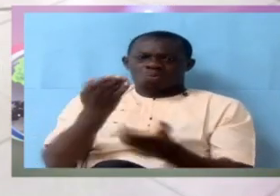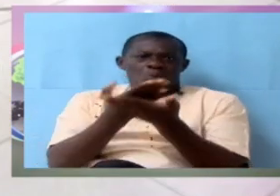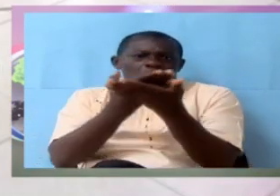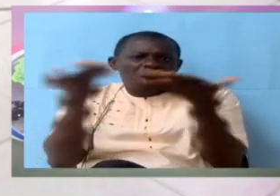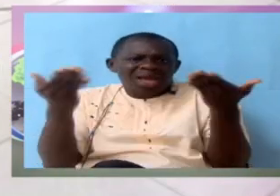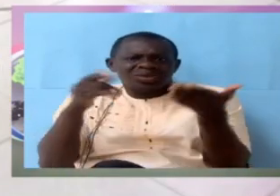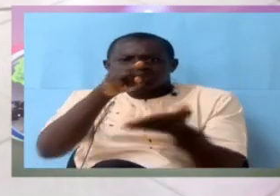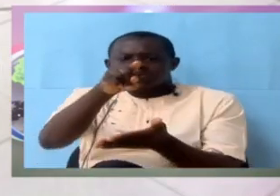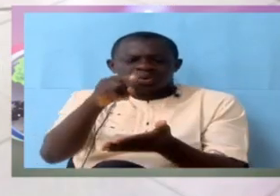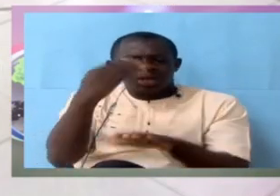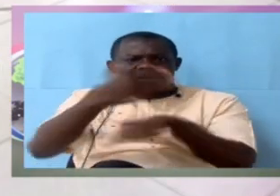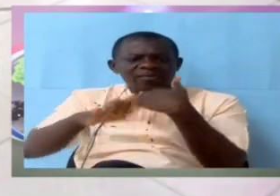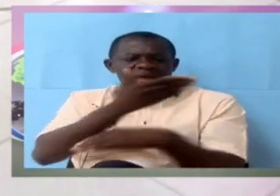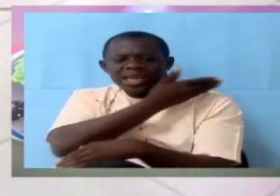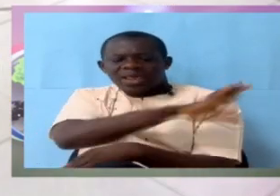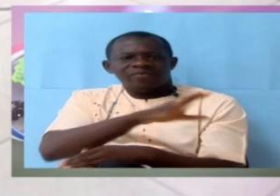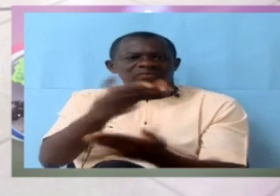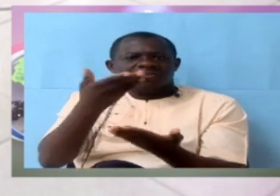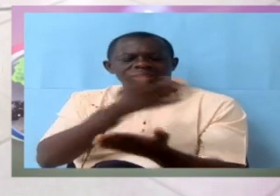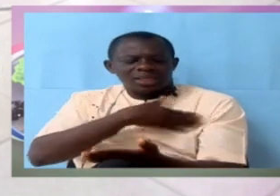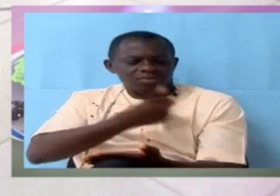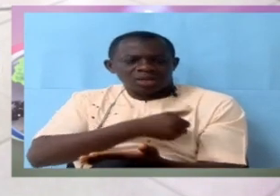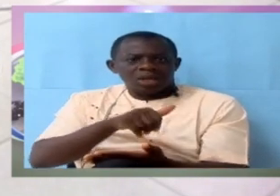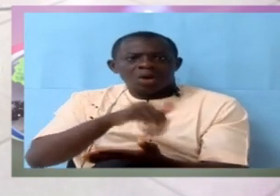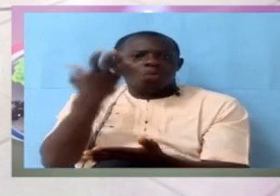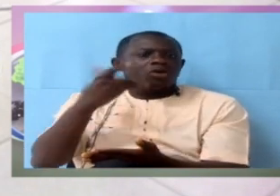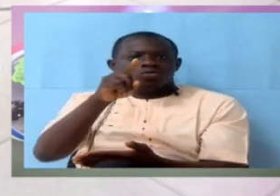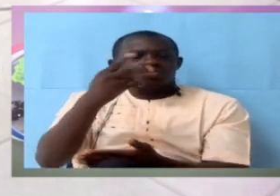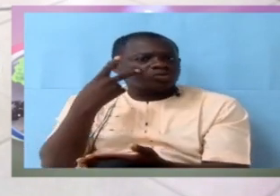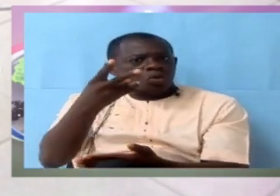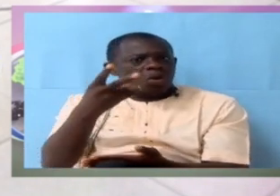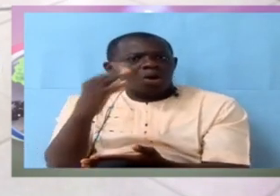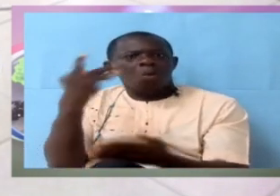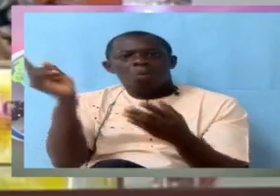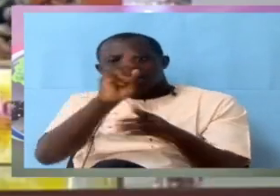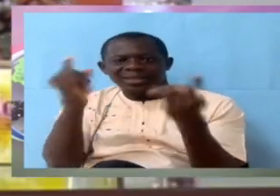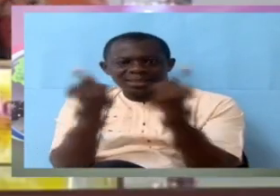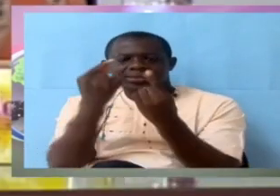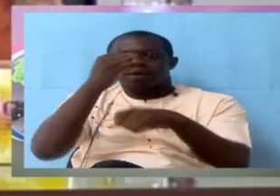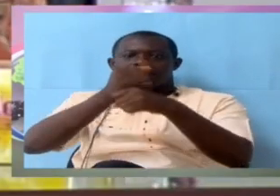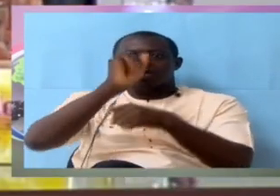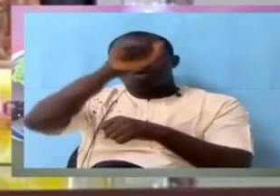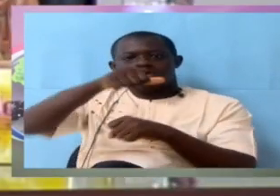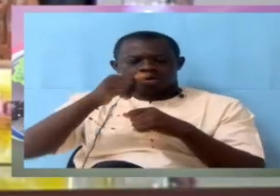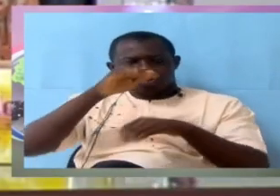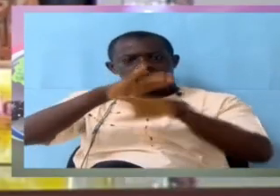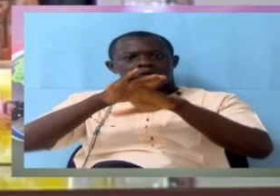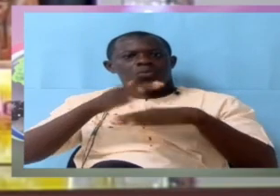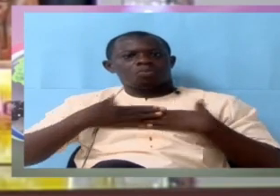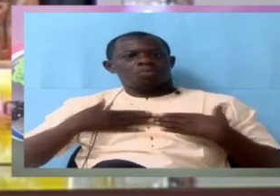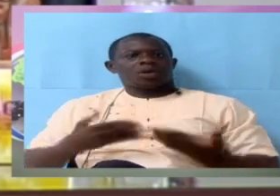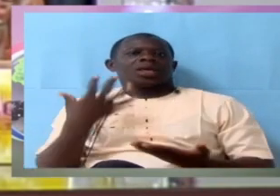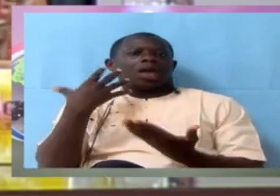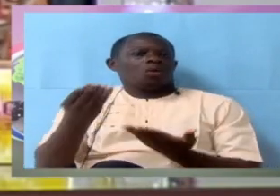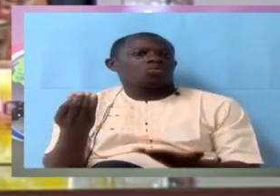treatment when you saw the effects that the medication had on your system? Sila ko ata fang lafte nyi kala wala muna ya sabu ite fang kunde wonyi imman